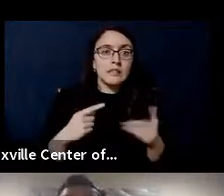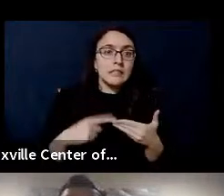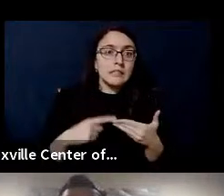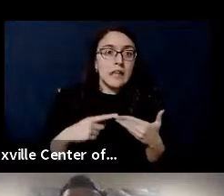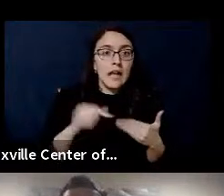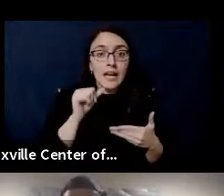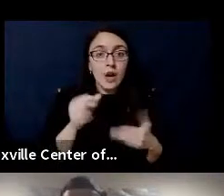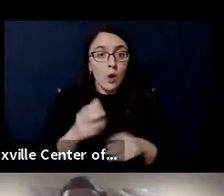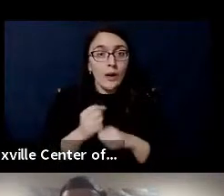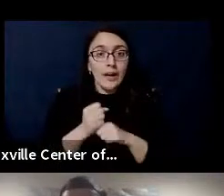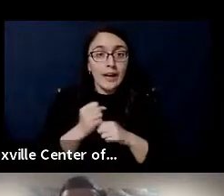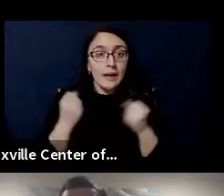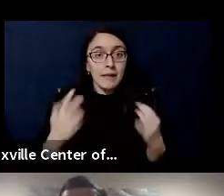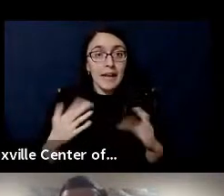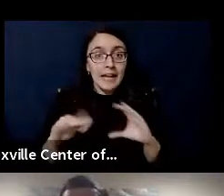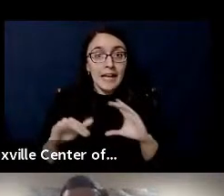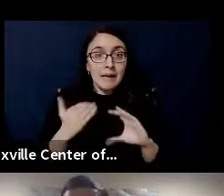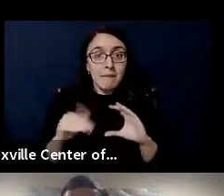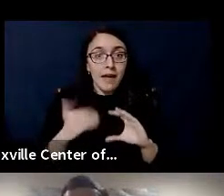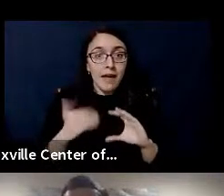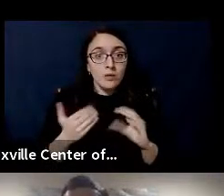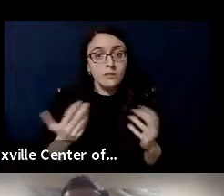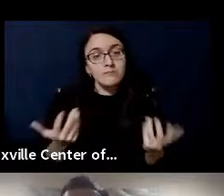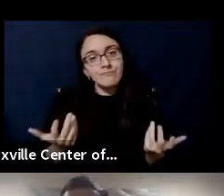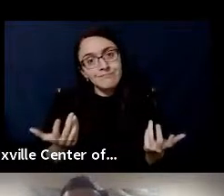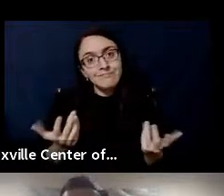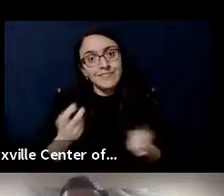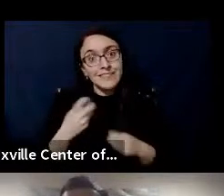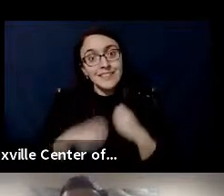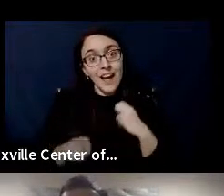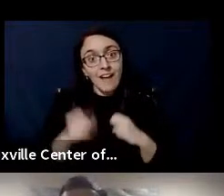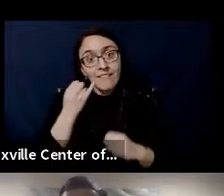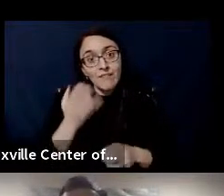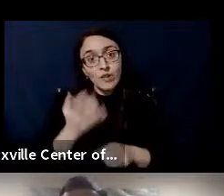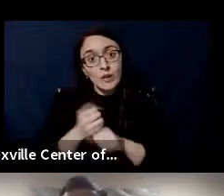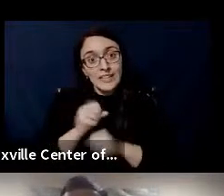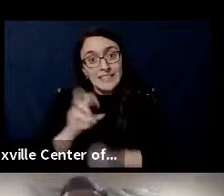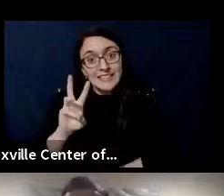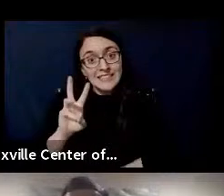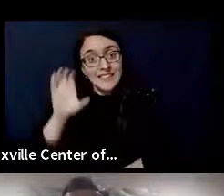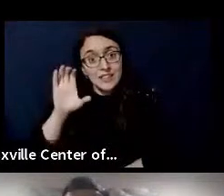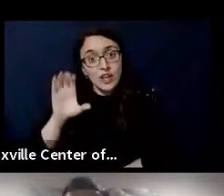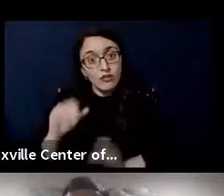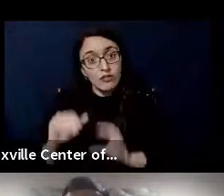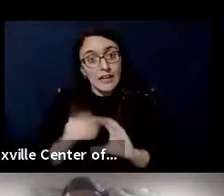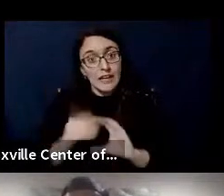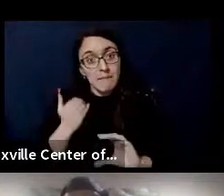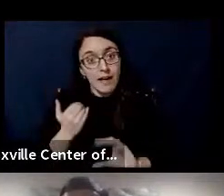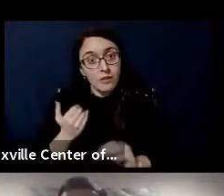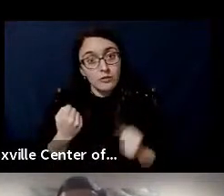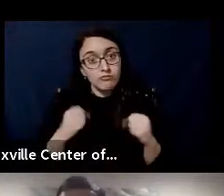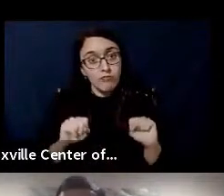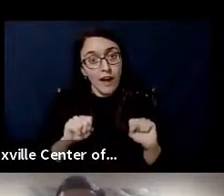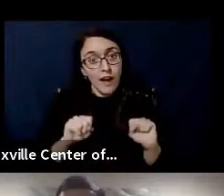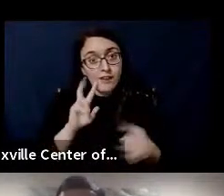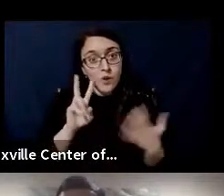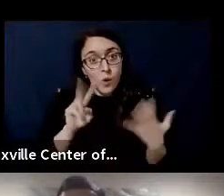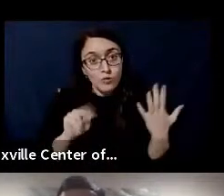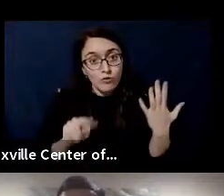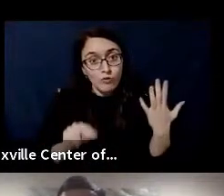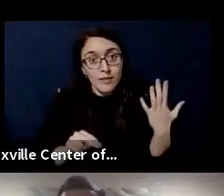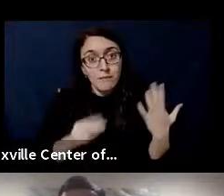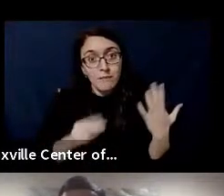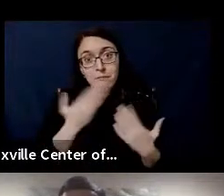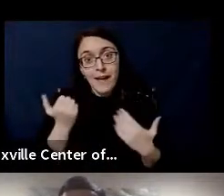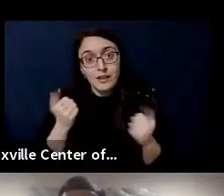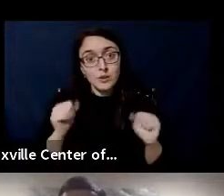they don't get a lot of emails from us. Well, it's tough when you get 600 emails and you're trying to go through them as best